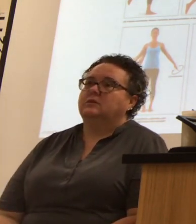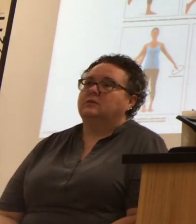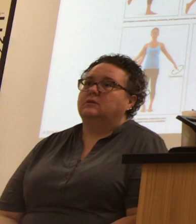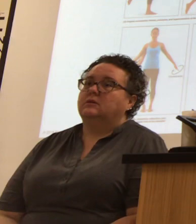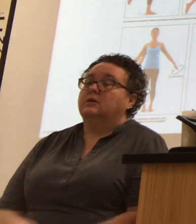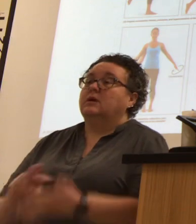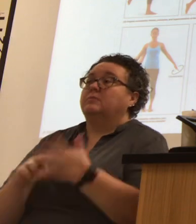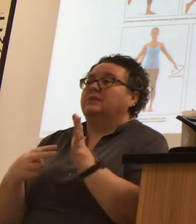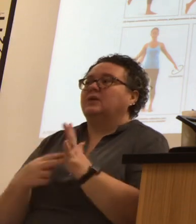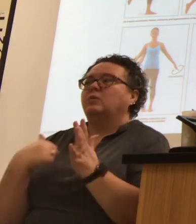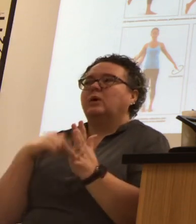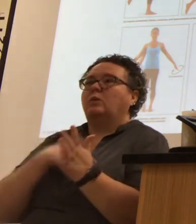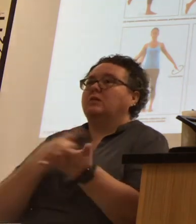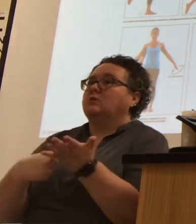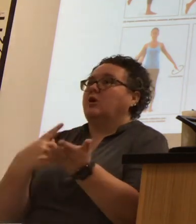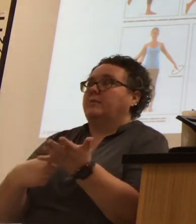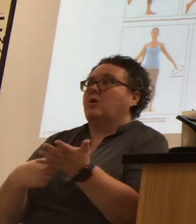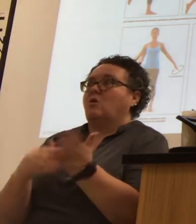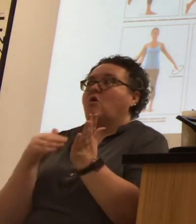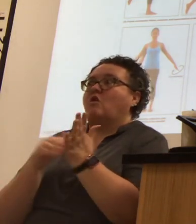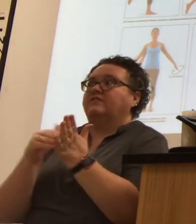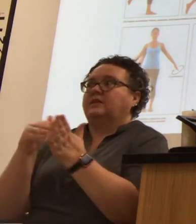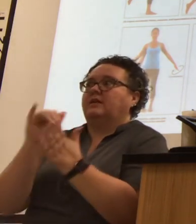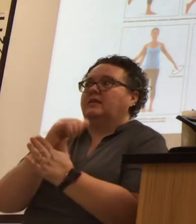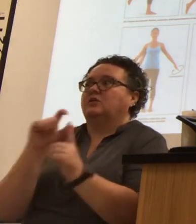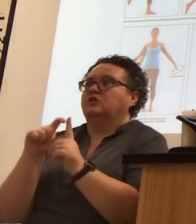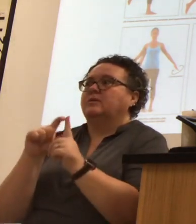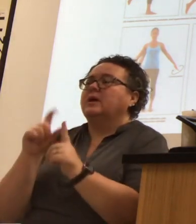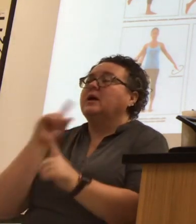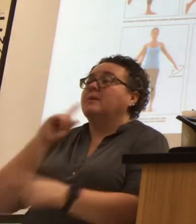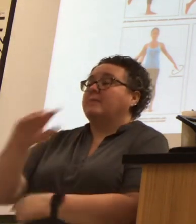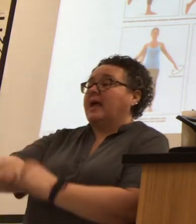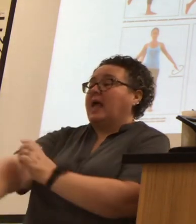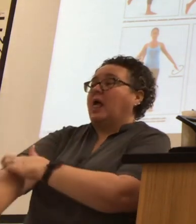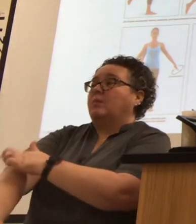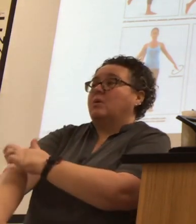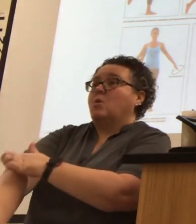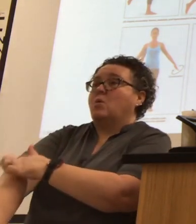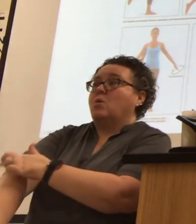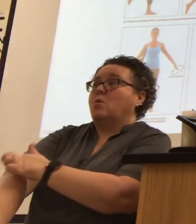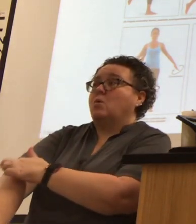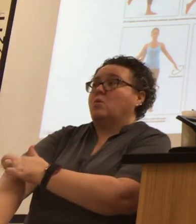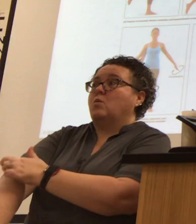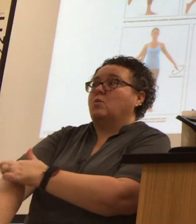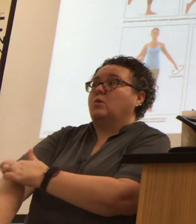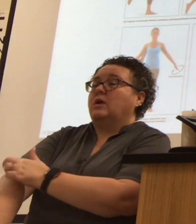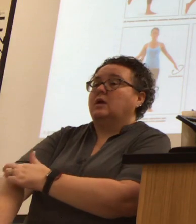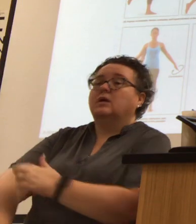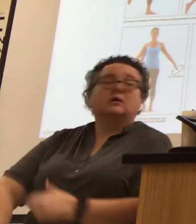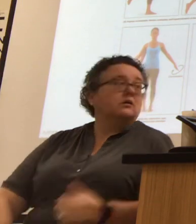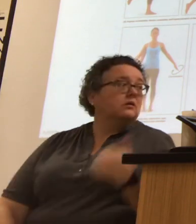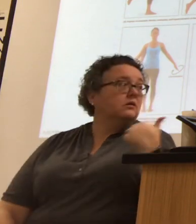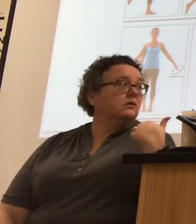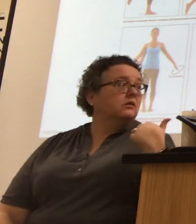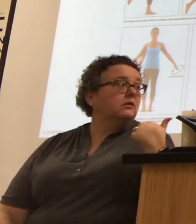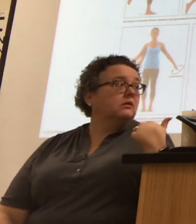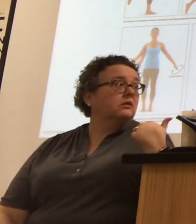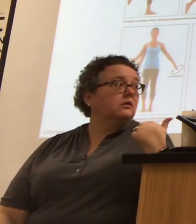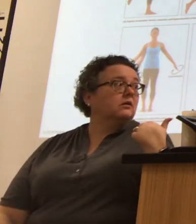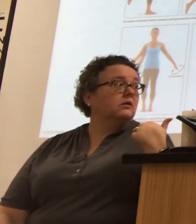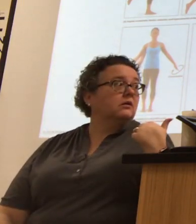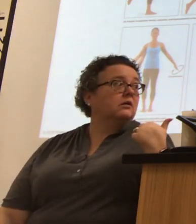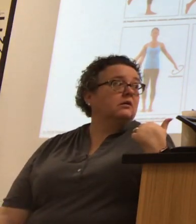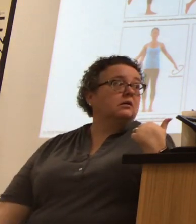That's what we talk about a lot. I'm going to bend my elbow to illustrate. Here, anatomical position, bend my